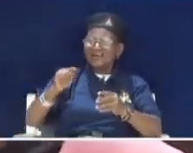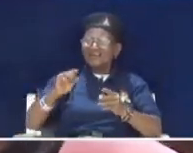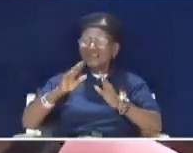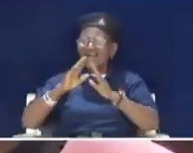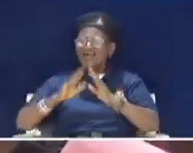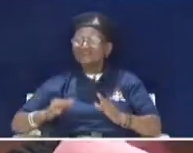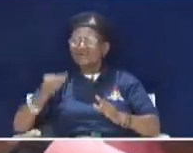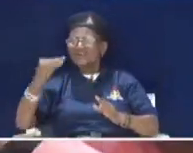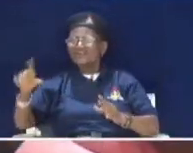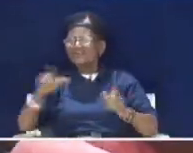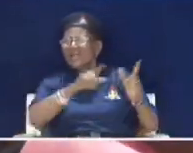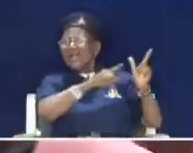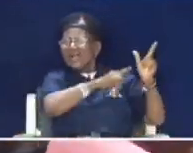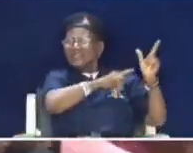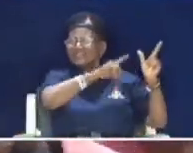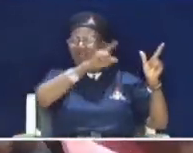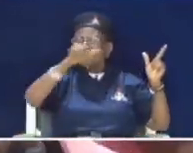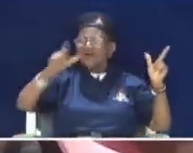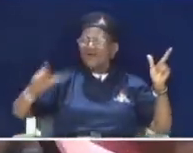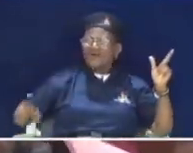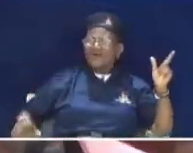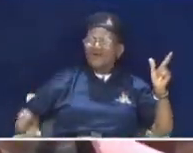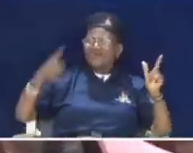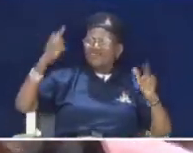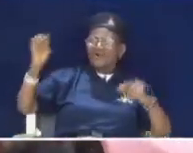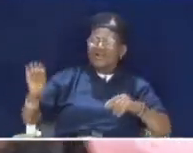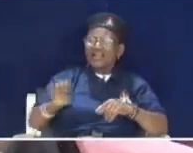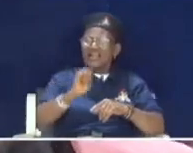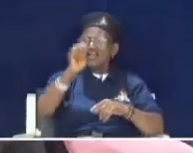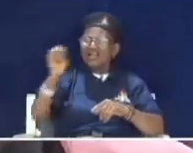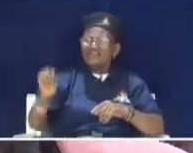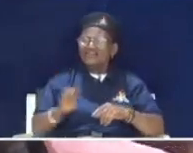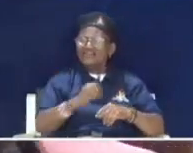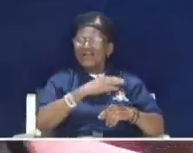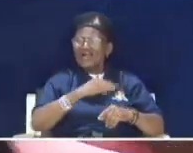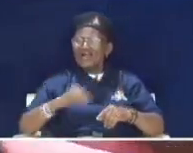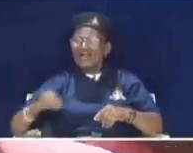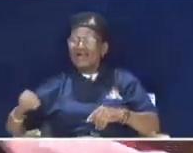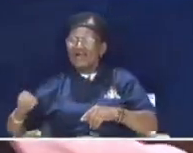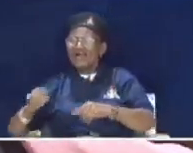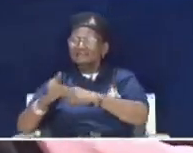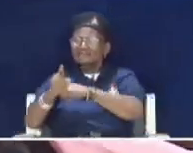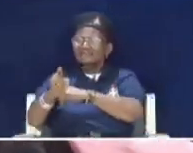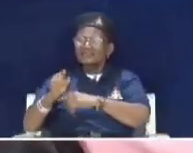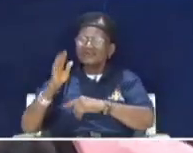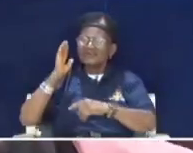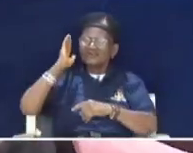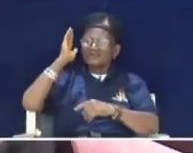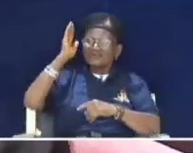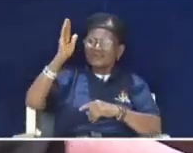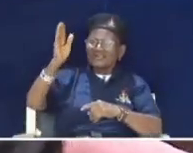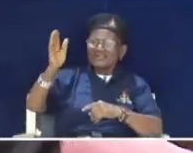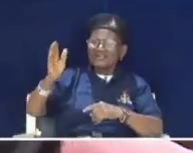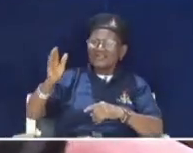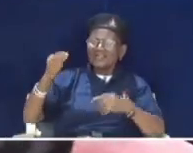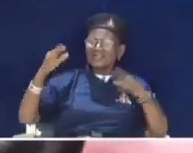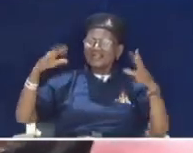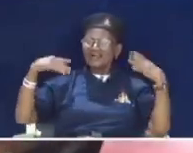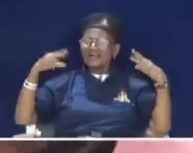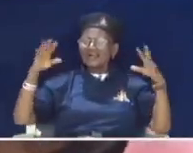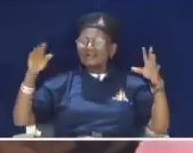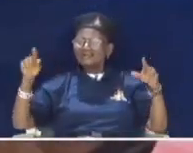of the Lord forever, and you shall feast at the